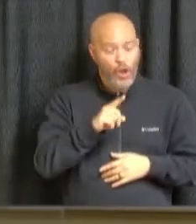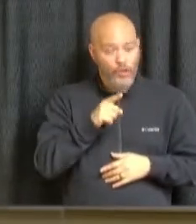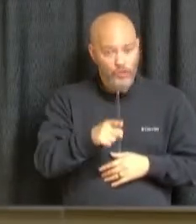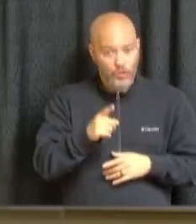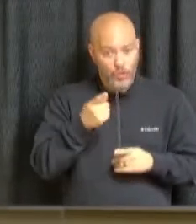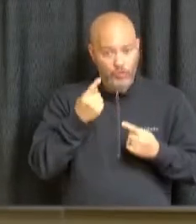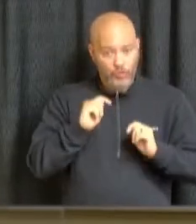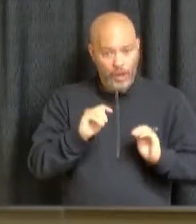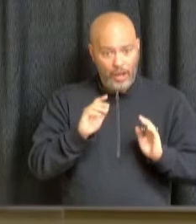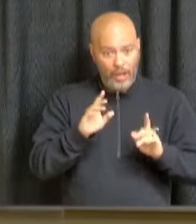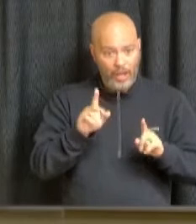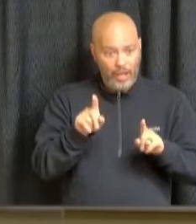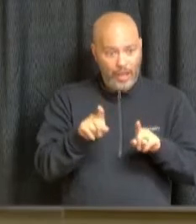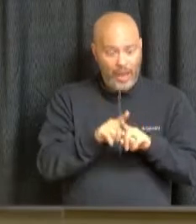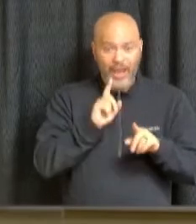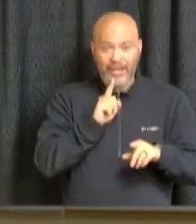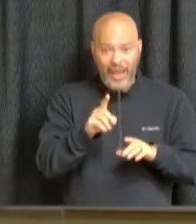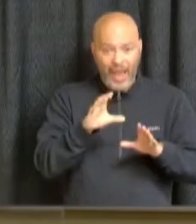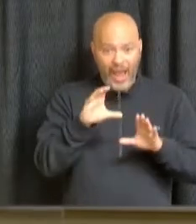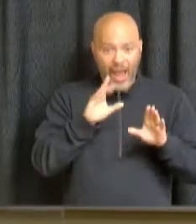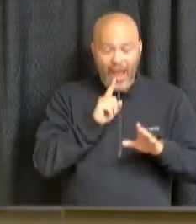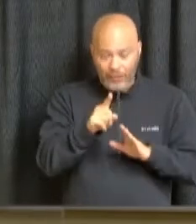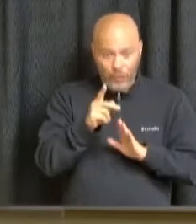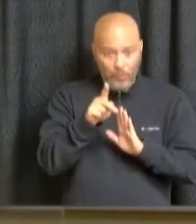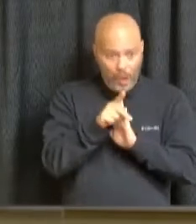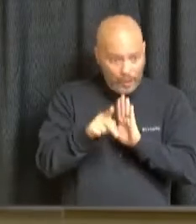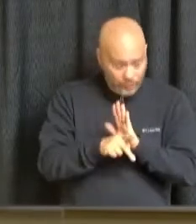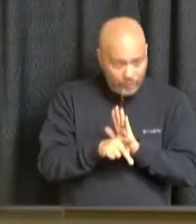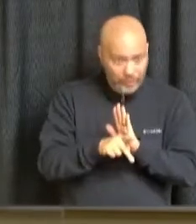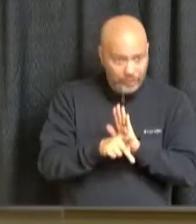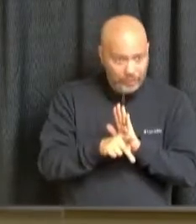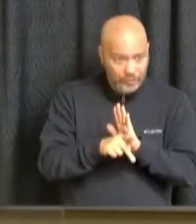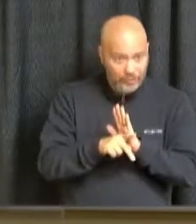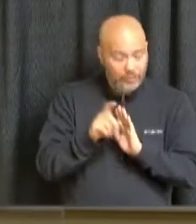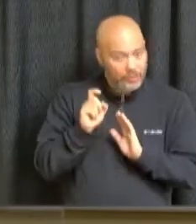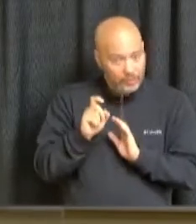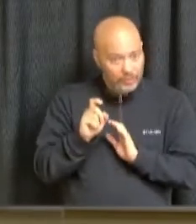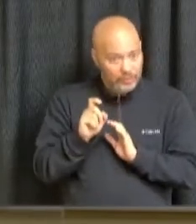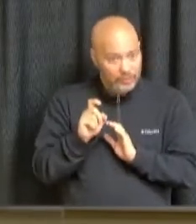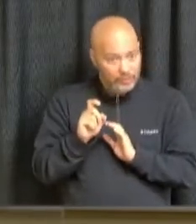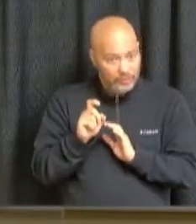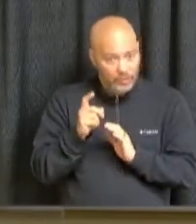planning on bringing it as an actual policy, like a legislative policy?